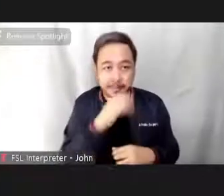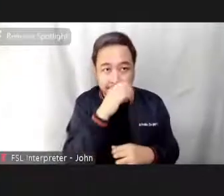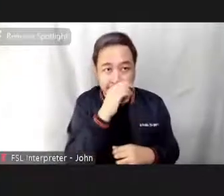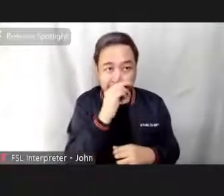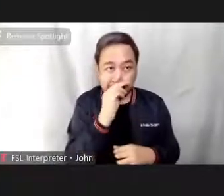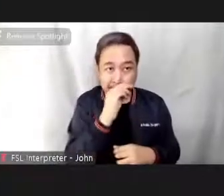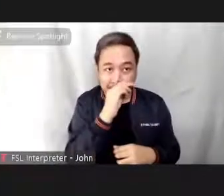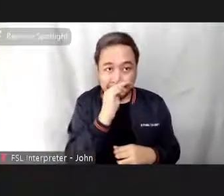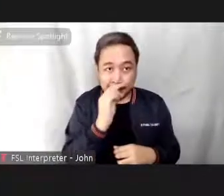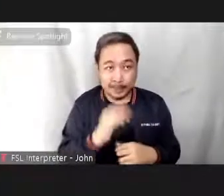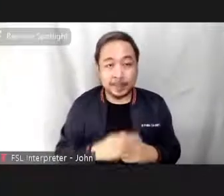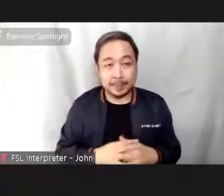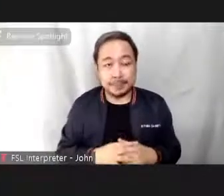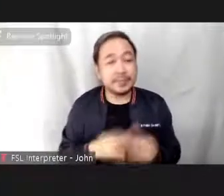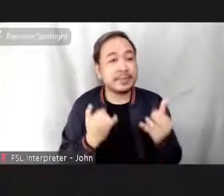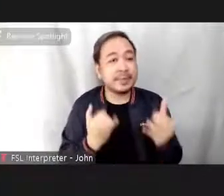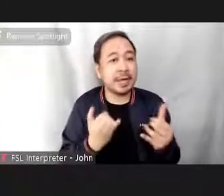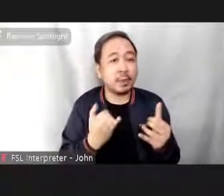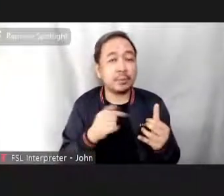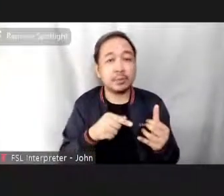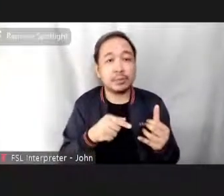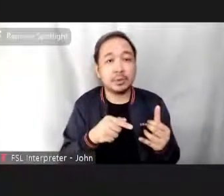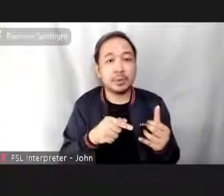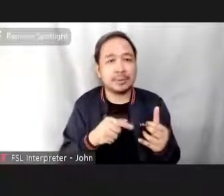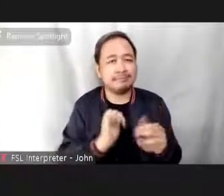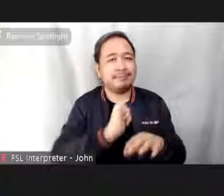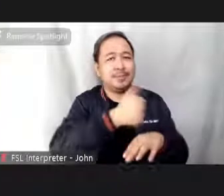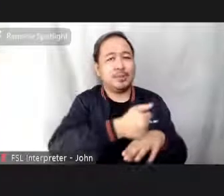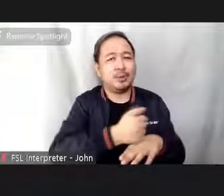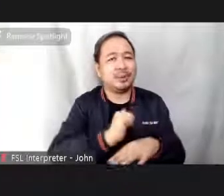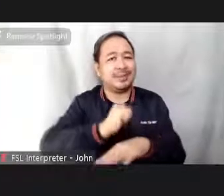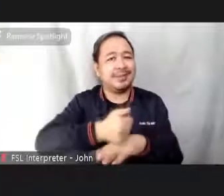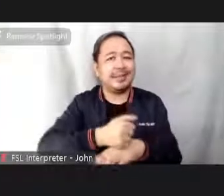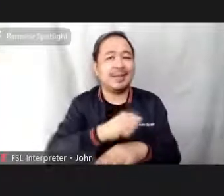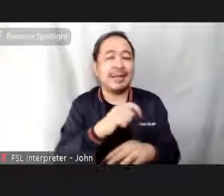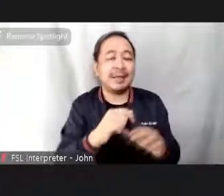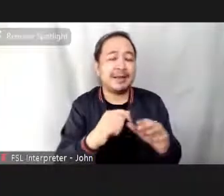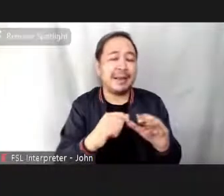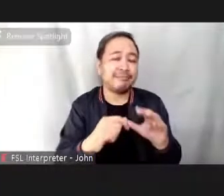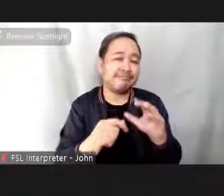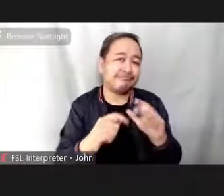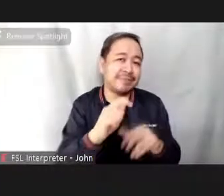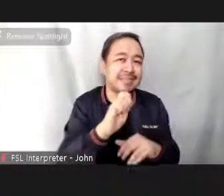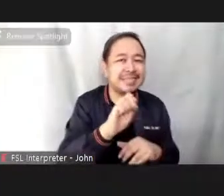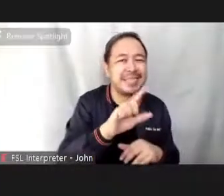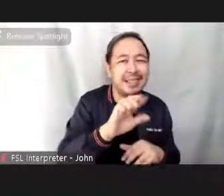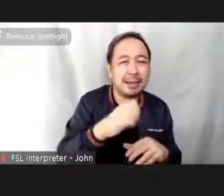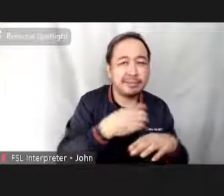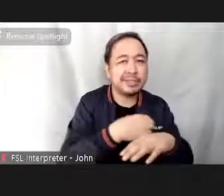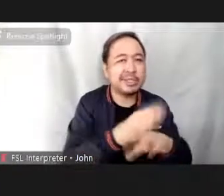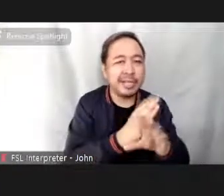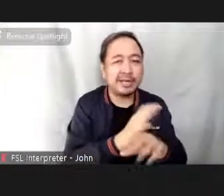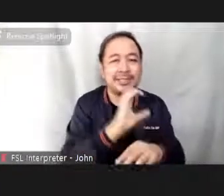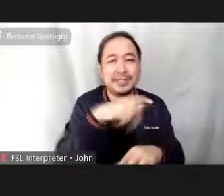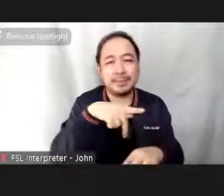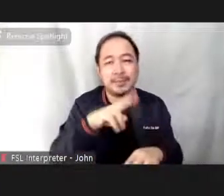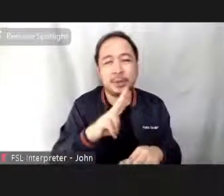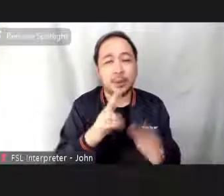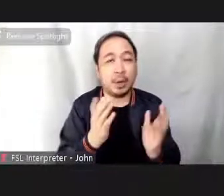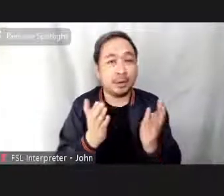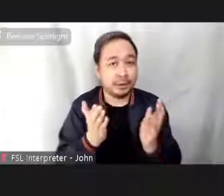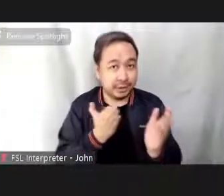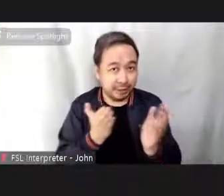And with a project to install tele-CPU hubs in the barangays for easier access of patients to online CPU